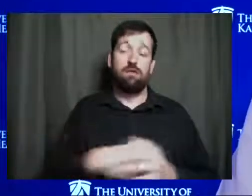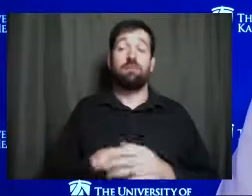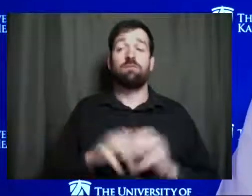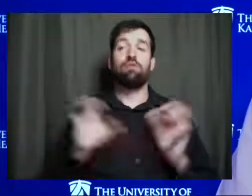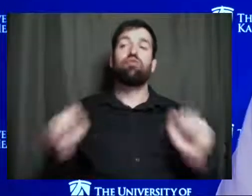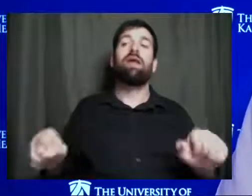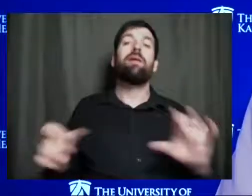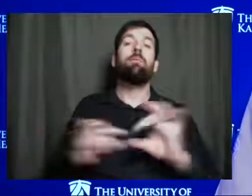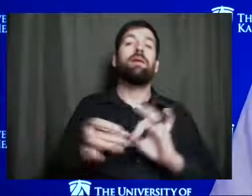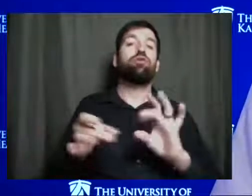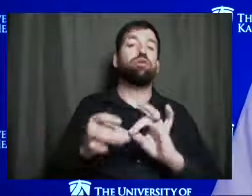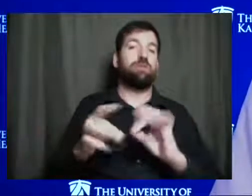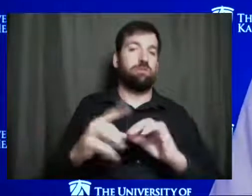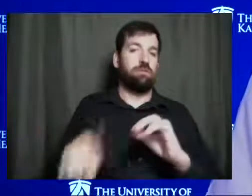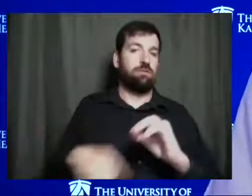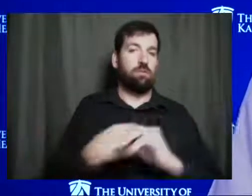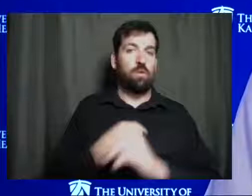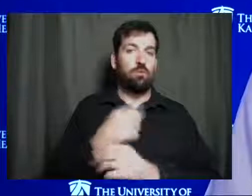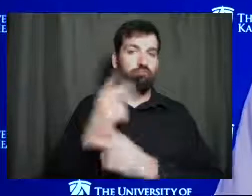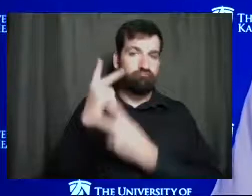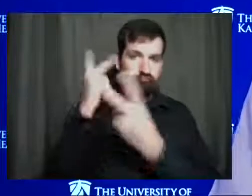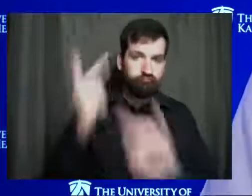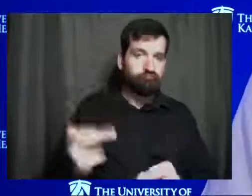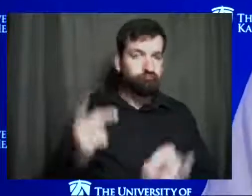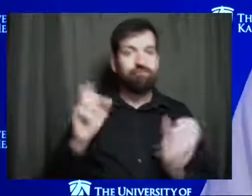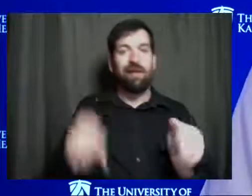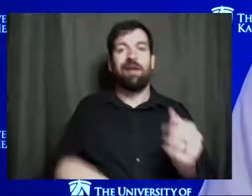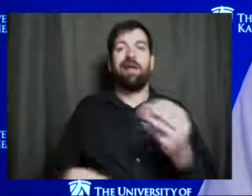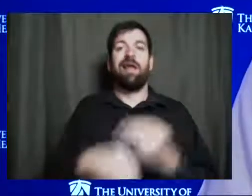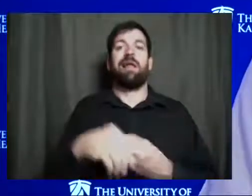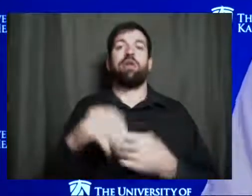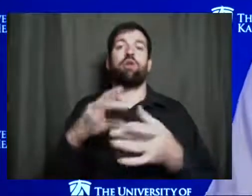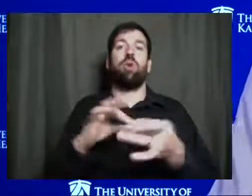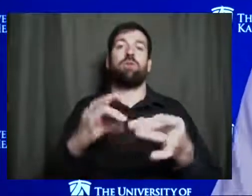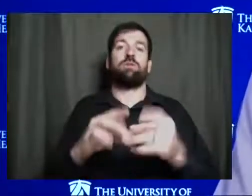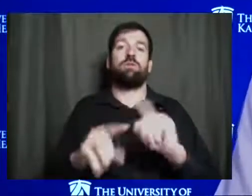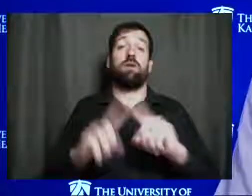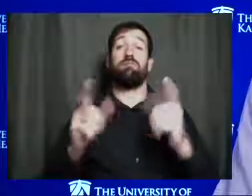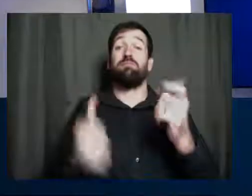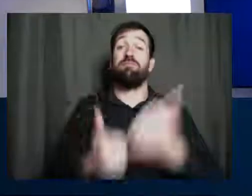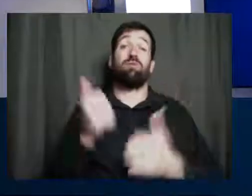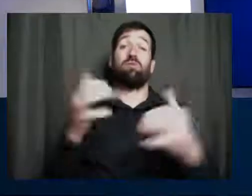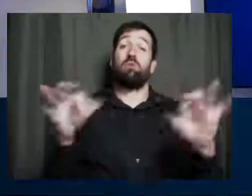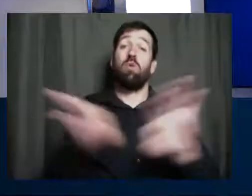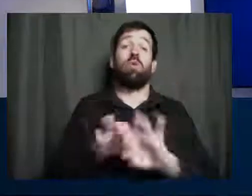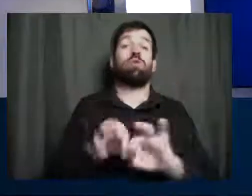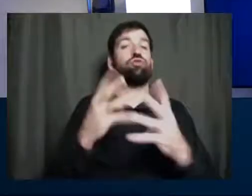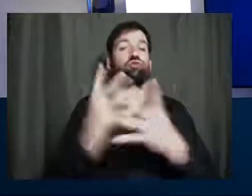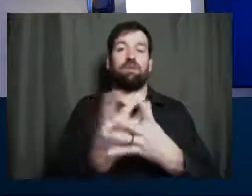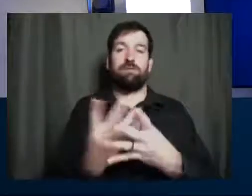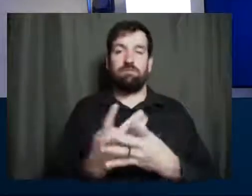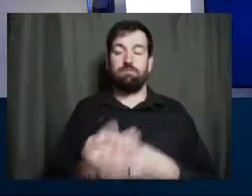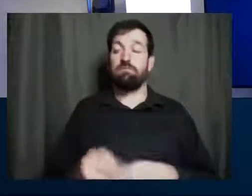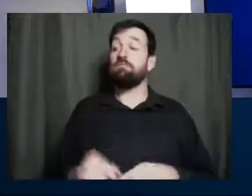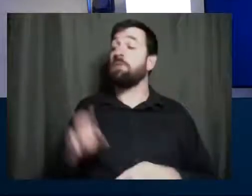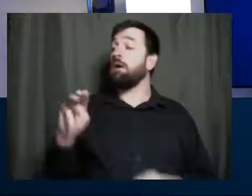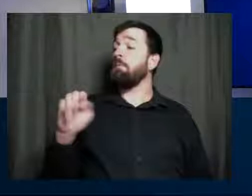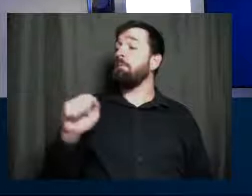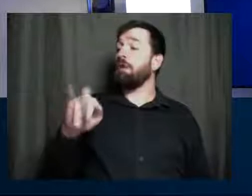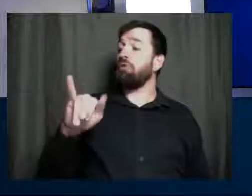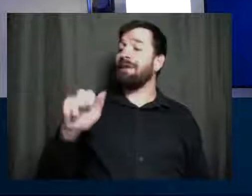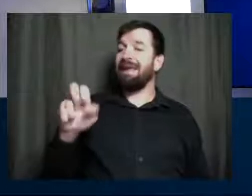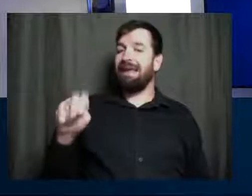when you go to get your mammogram. They can put it in the notes, but the biggest thing is really to get screened. Good to know. Okay, Marianne says, if someone is